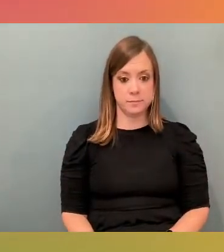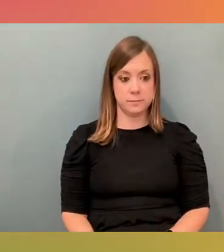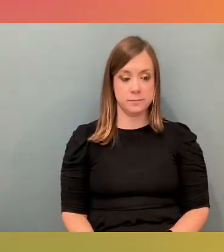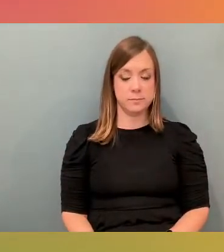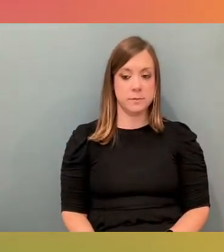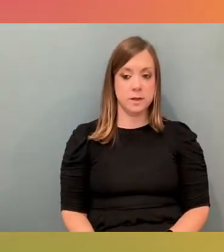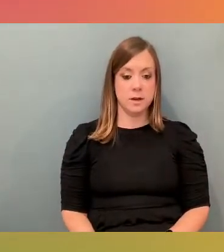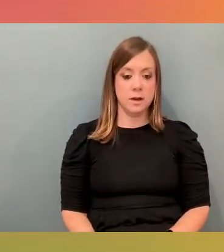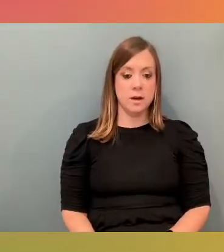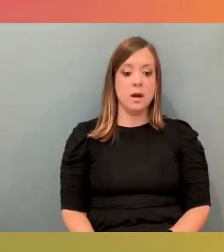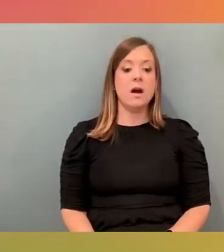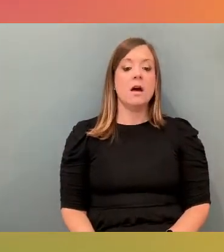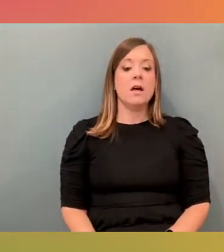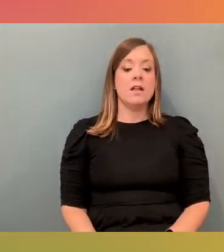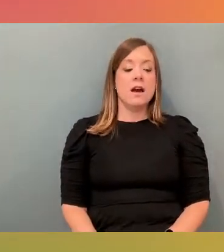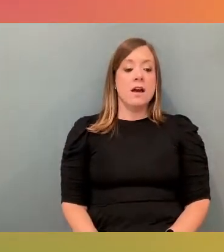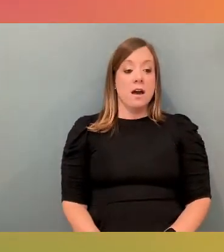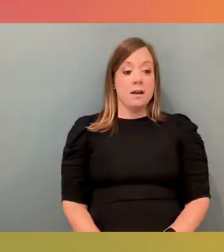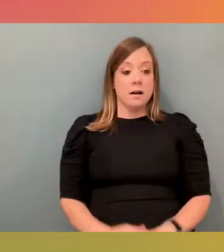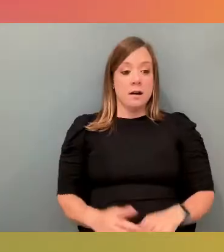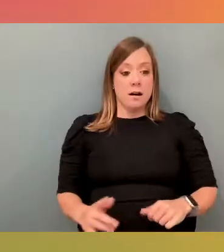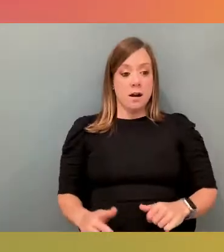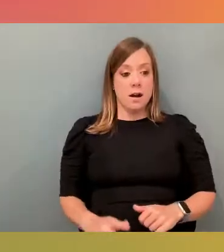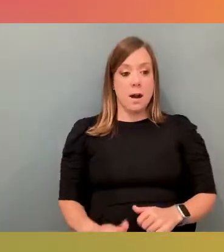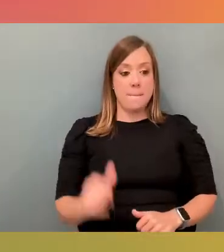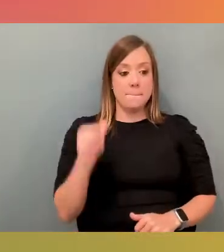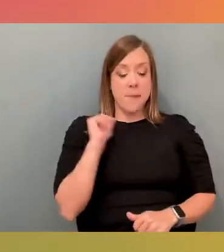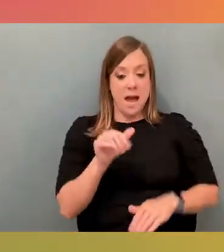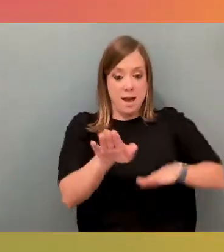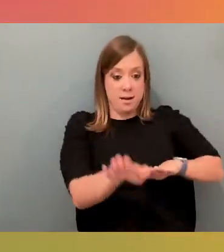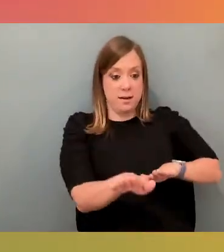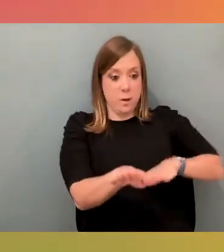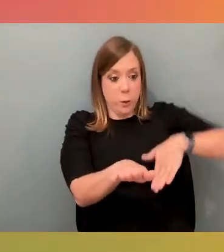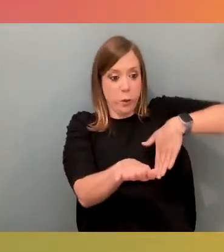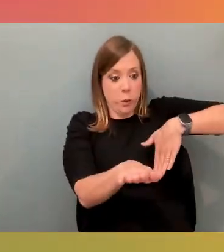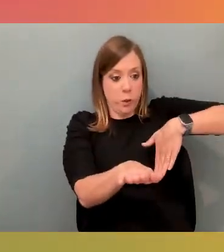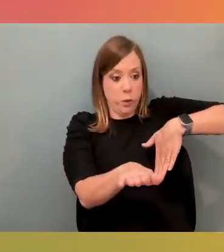Inhale, lift that back heel, reach the arms up, low lunge.